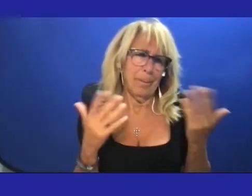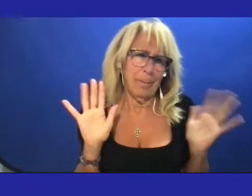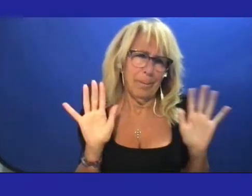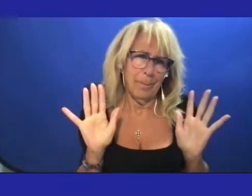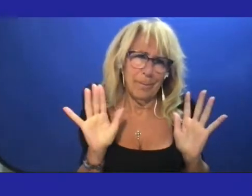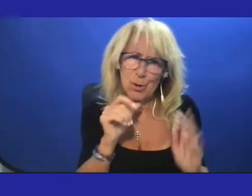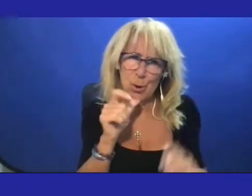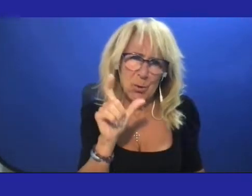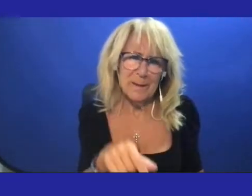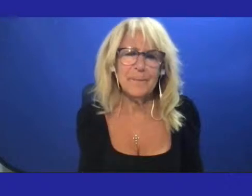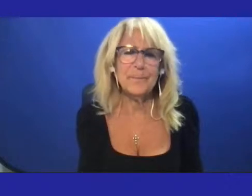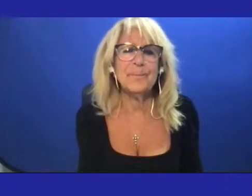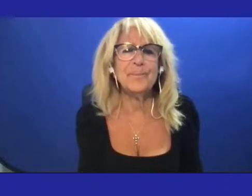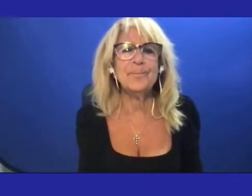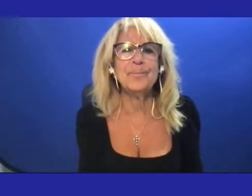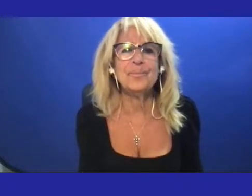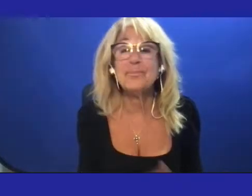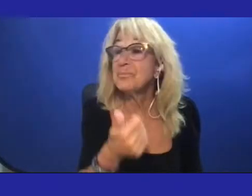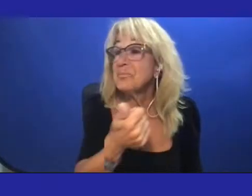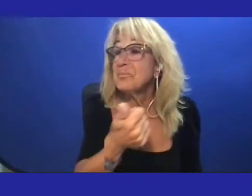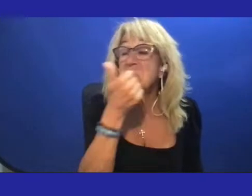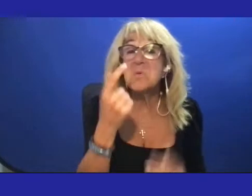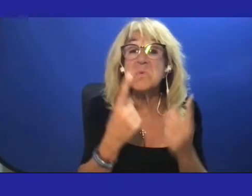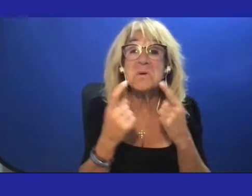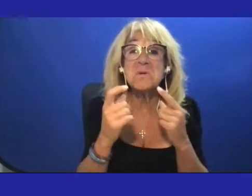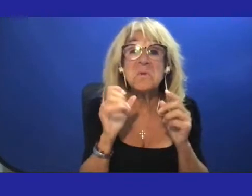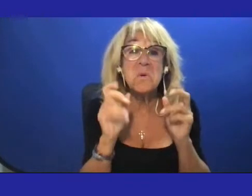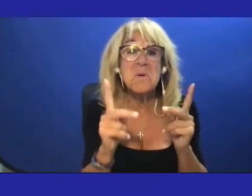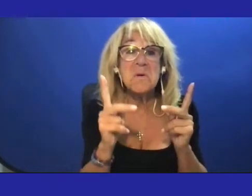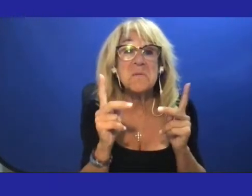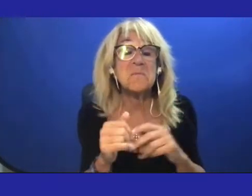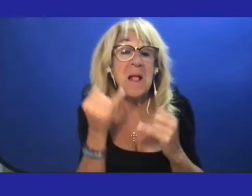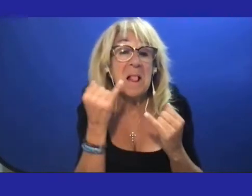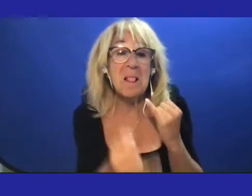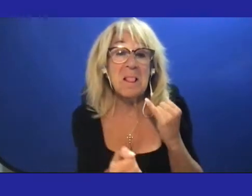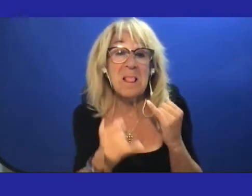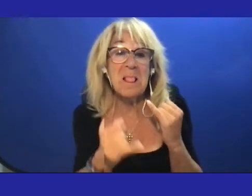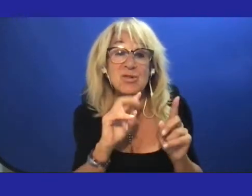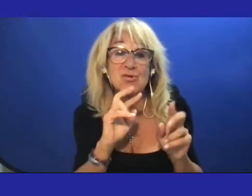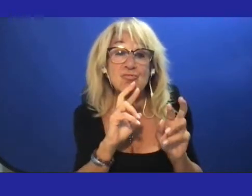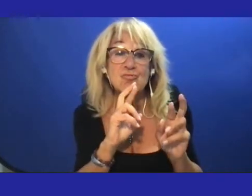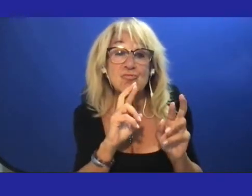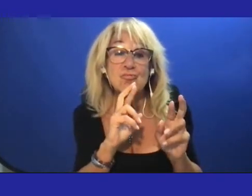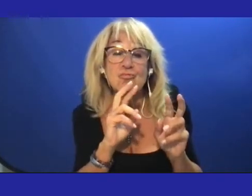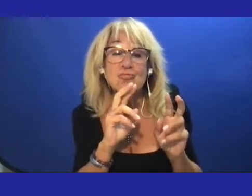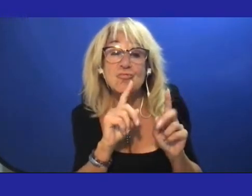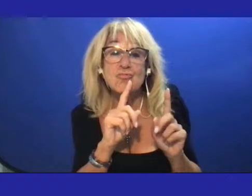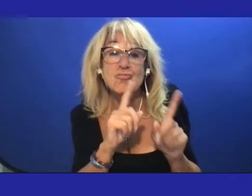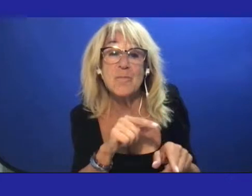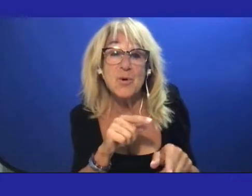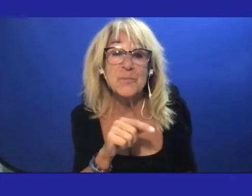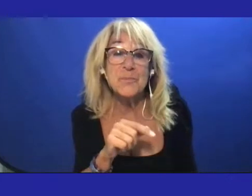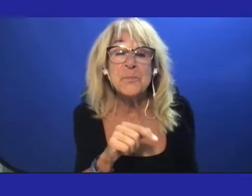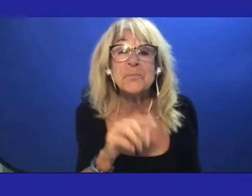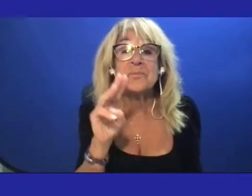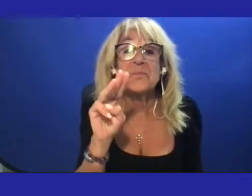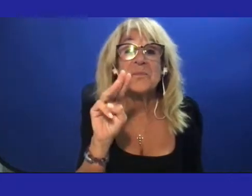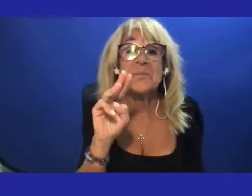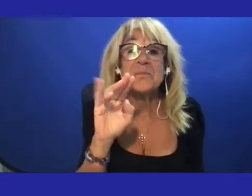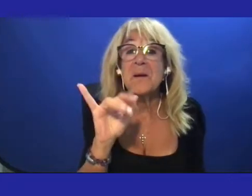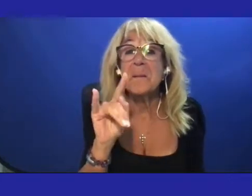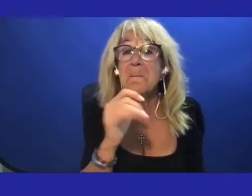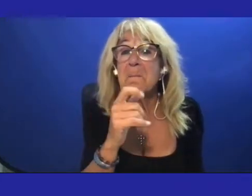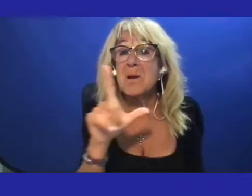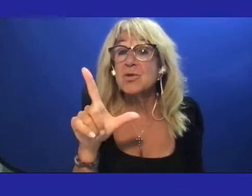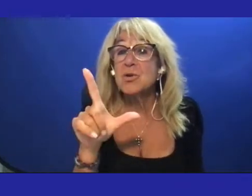Questions, comments, any others? All right, our last report. Thank you so much. Metro Plus Health Plan, Dr. Schwartz. I